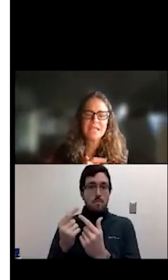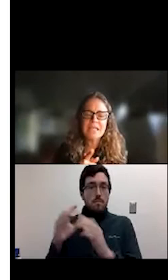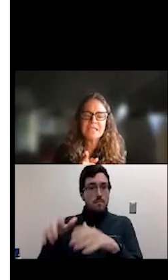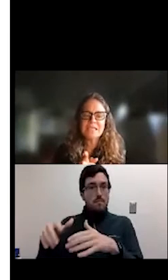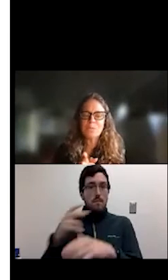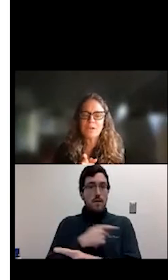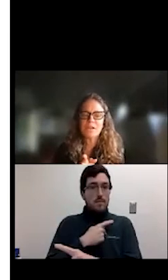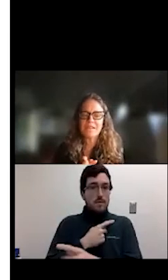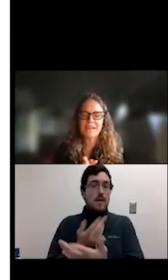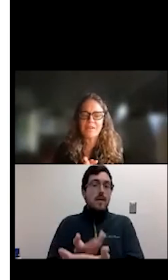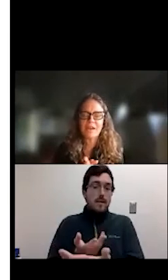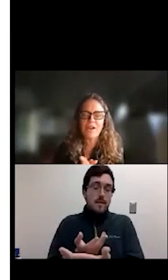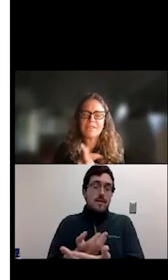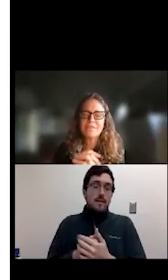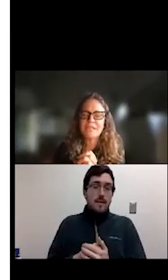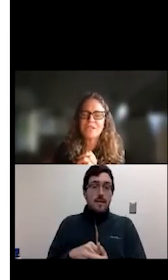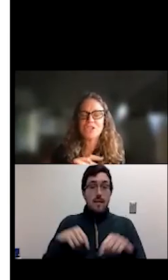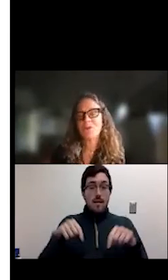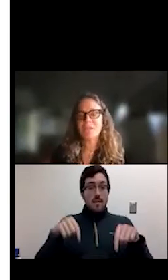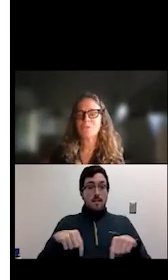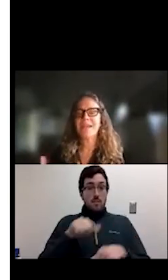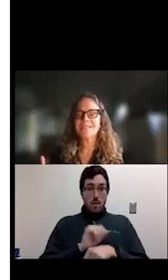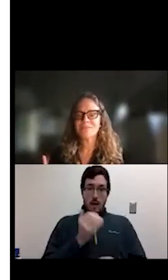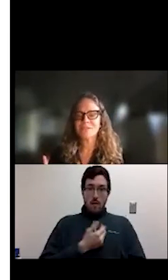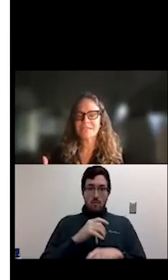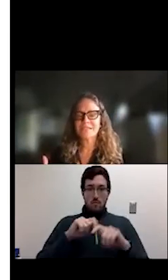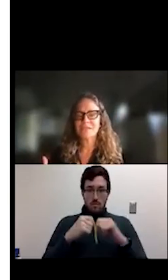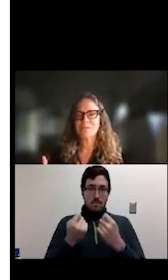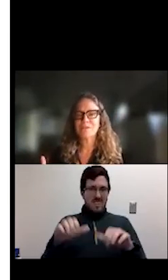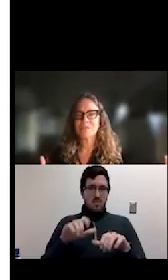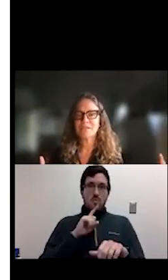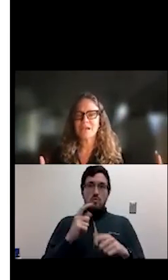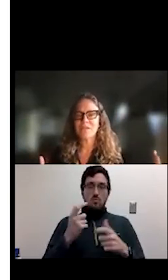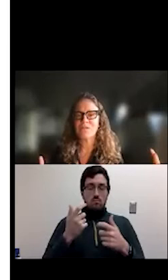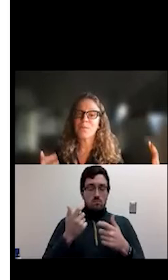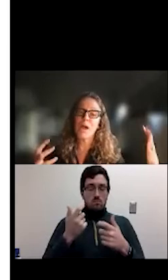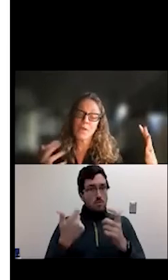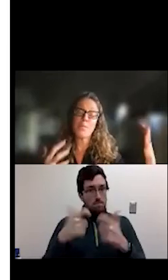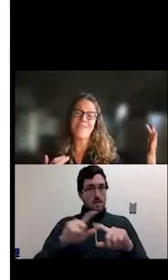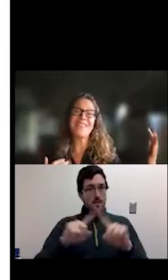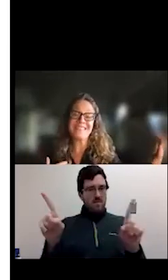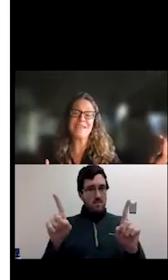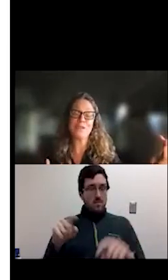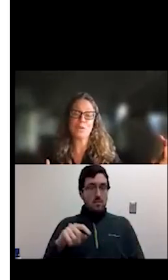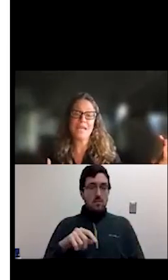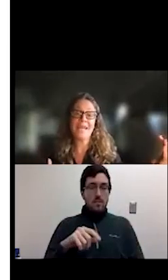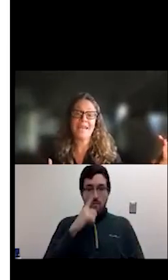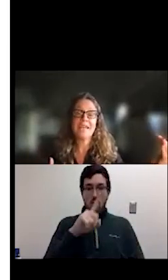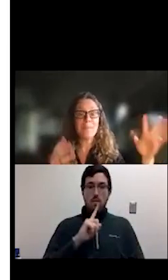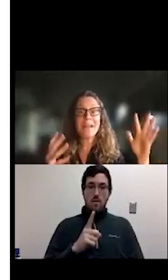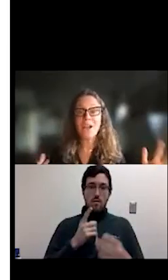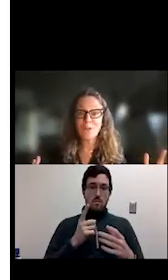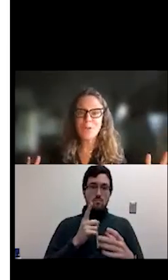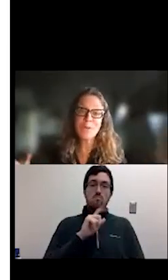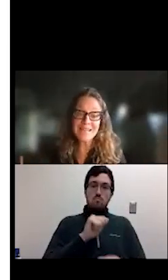patients. This is work that our team did, just showing the dramatic differences in the results of on the prevalence of